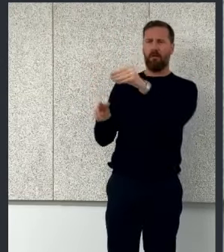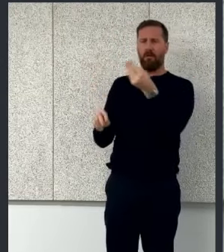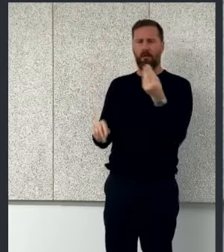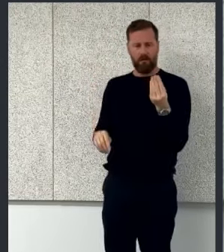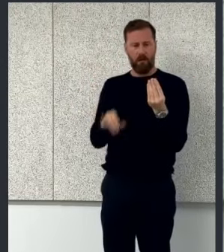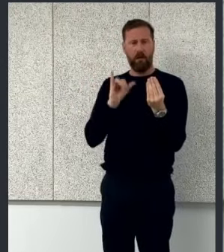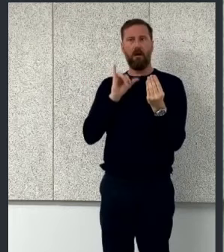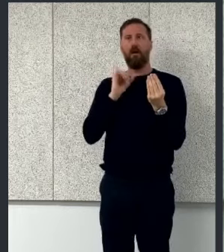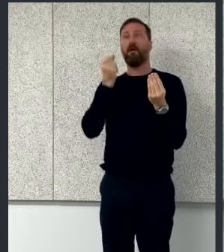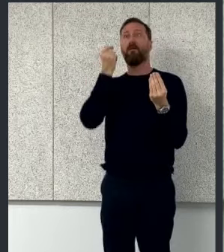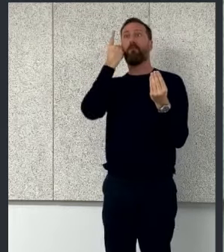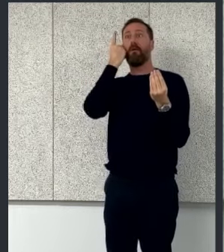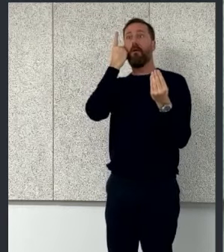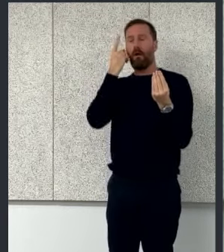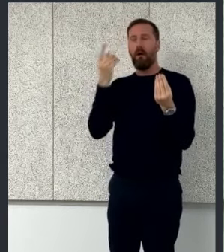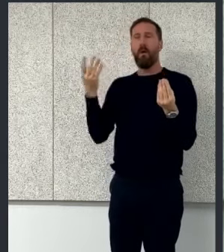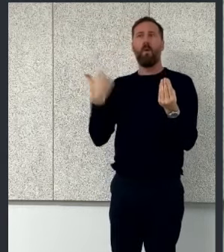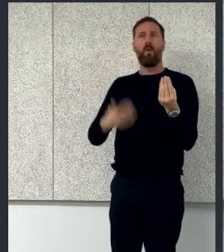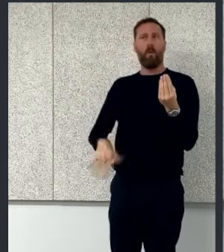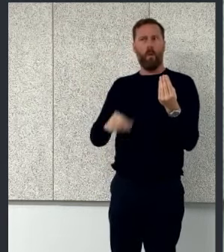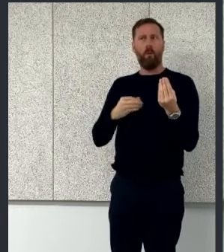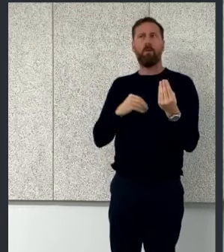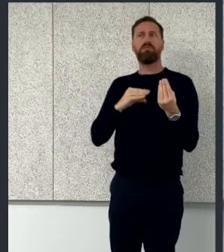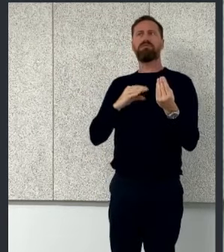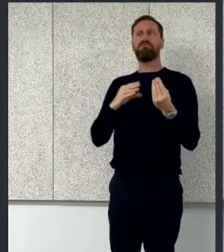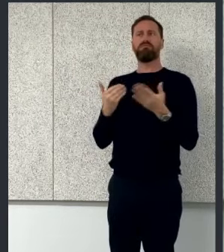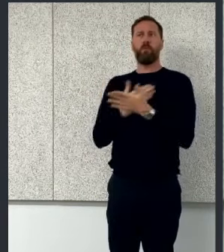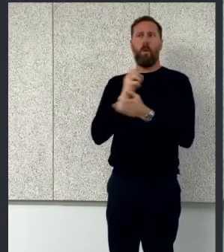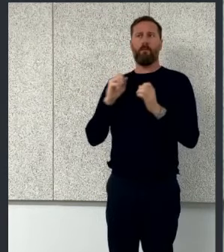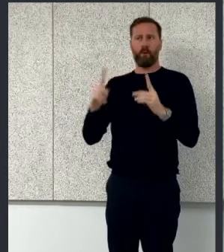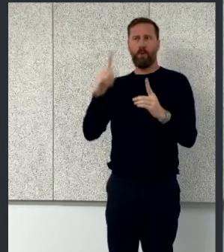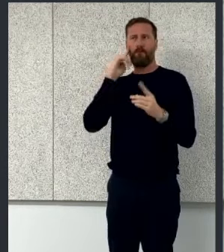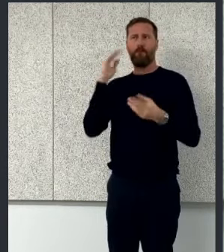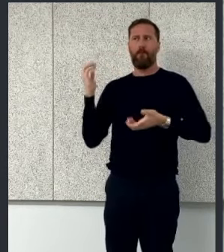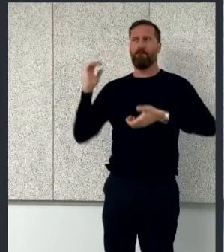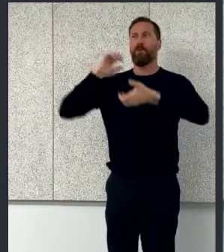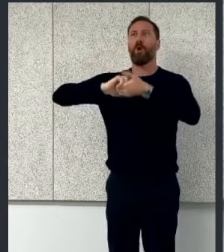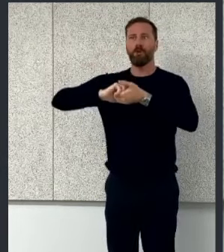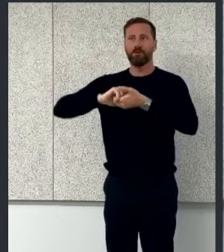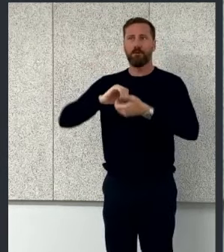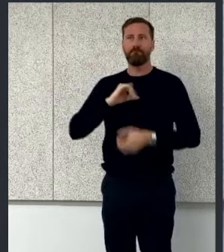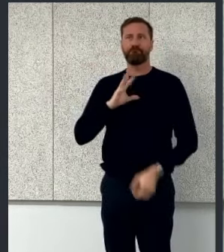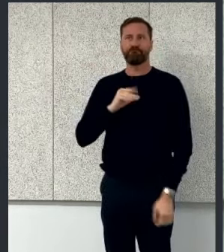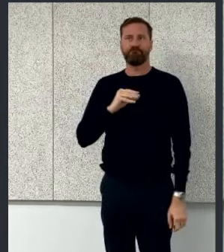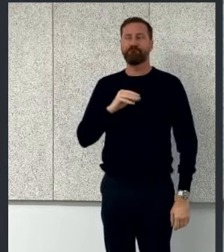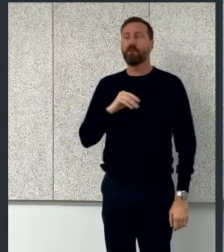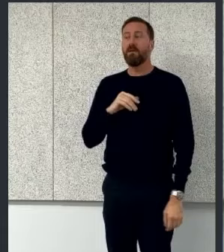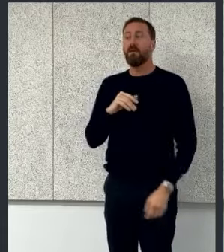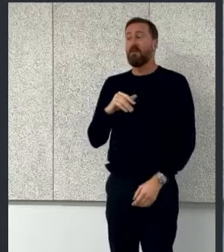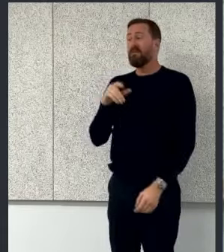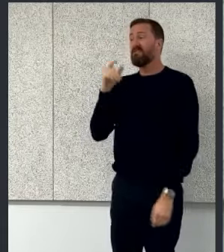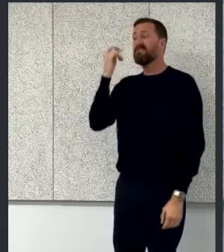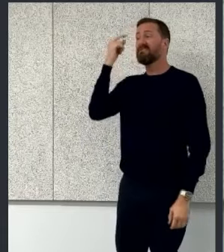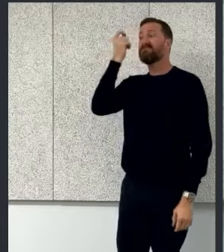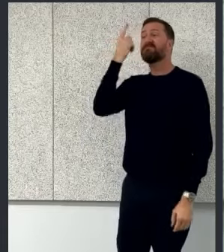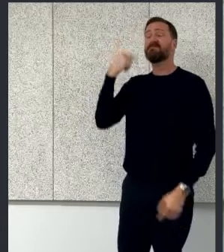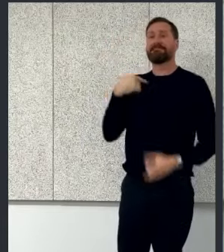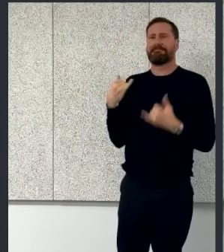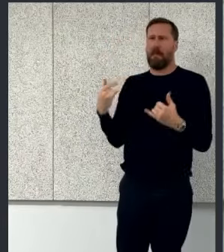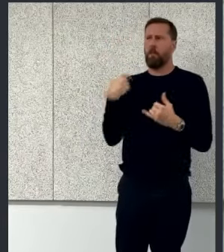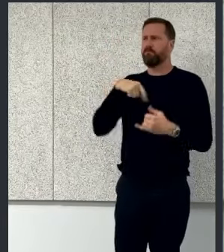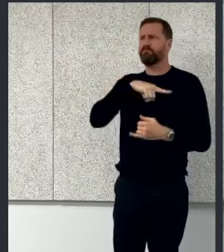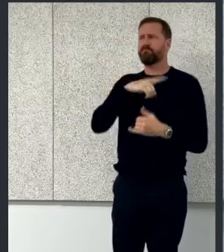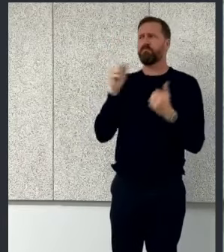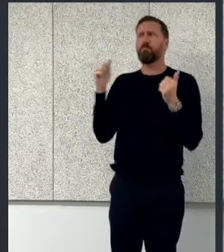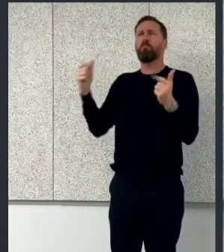it brings a sort of new opportunity, I think, to the partnership, because now we are speaking a common language